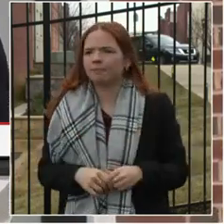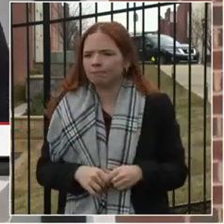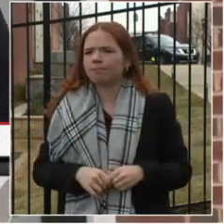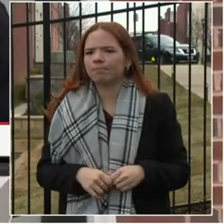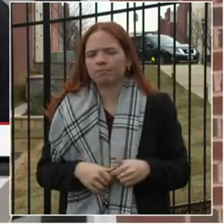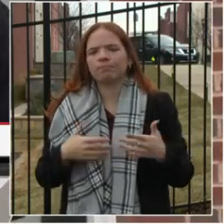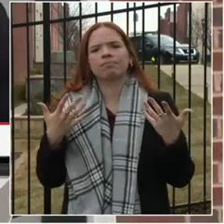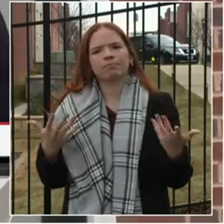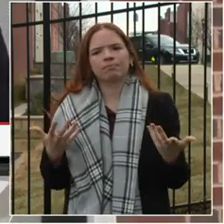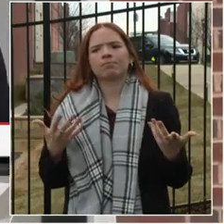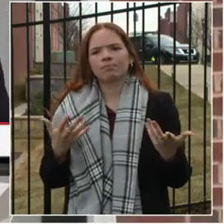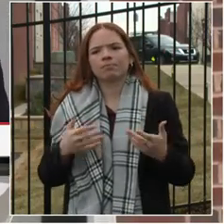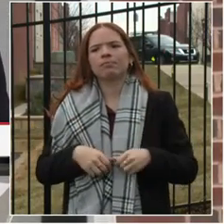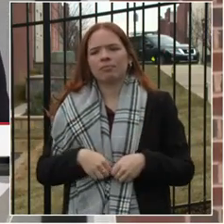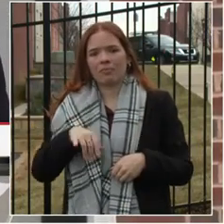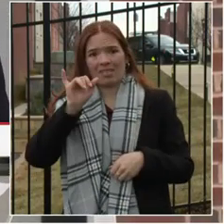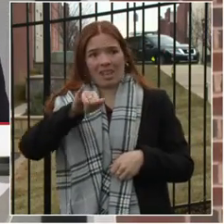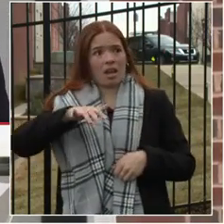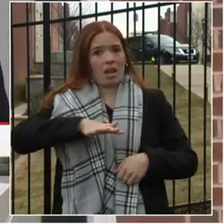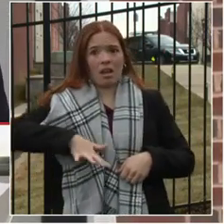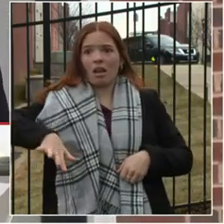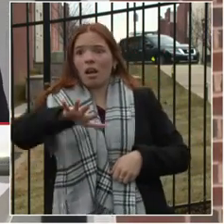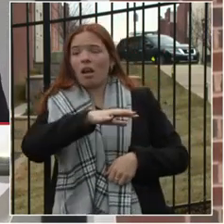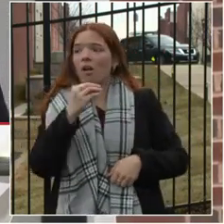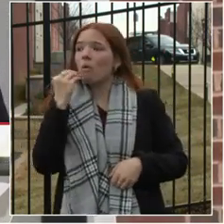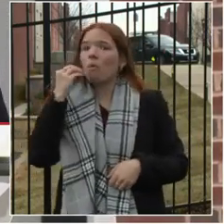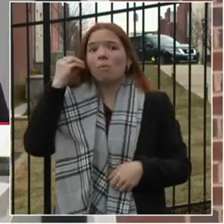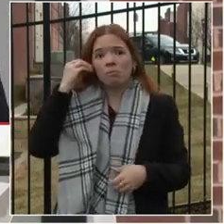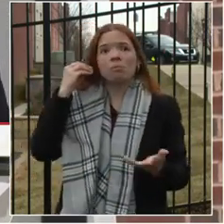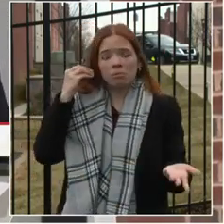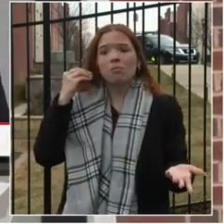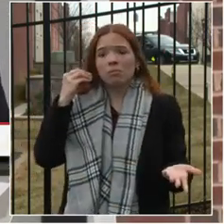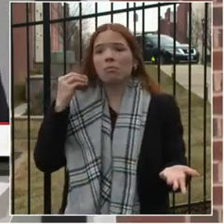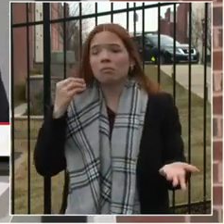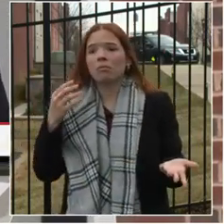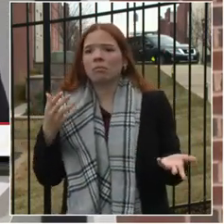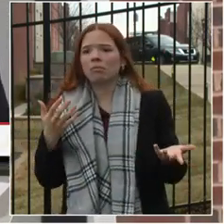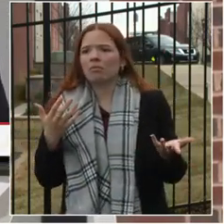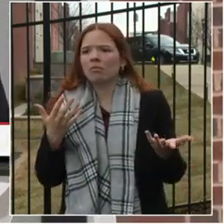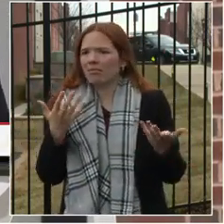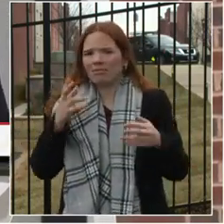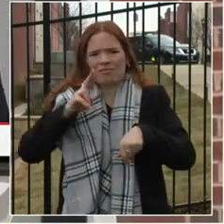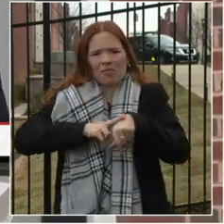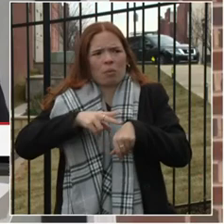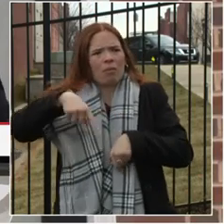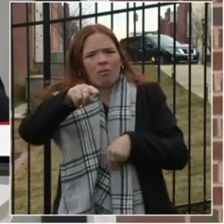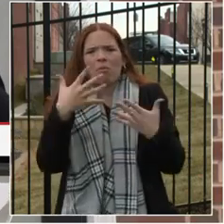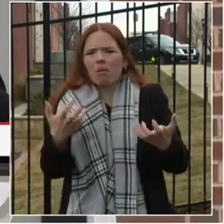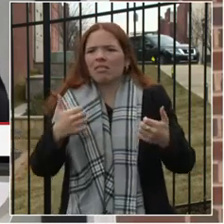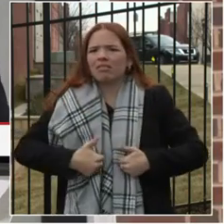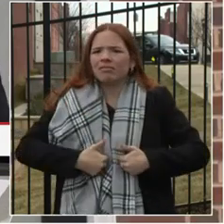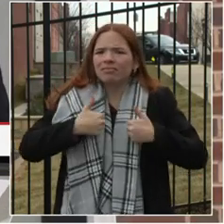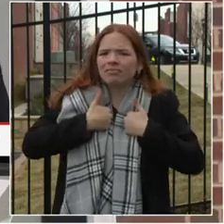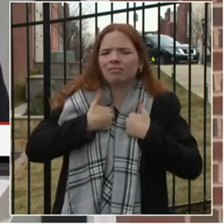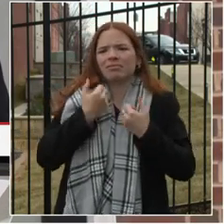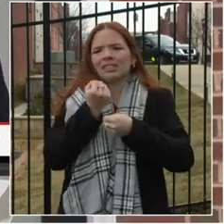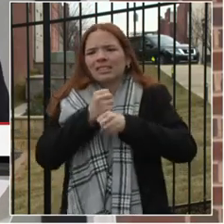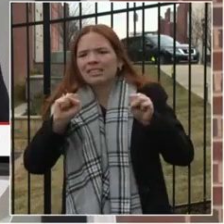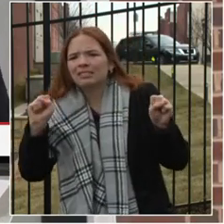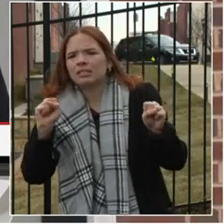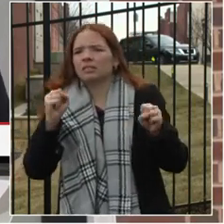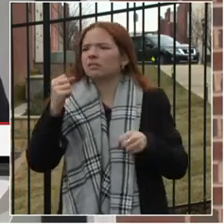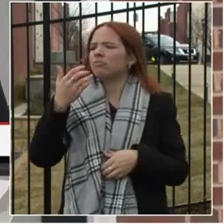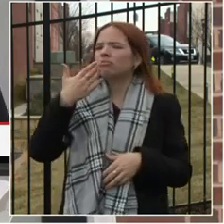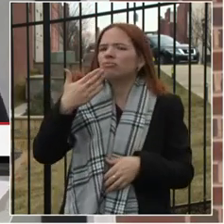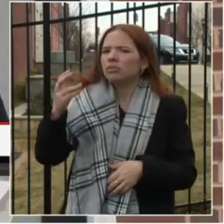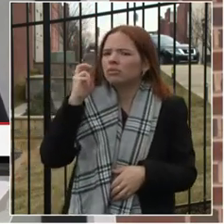across Washington, D.C. are places that you want to live. They're safe, they have great transportation, great schools, great